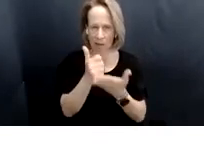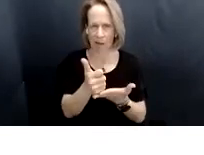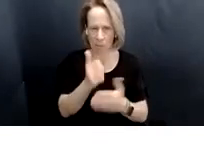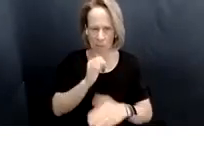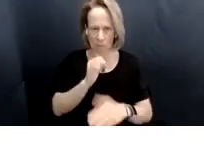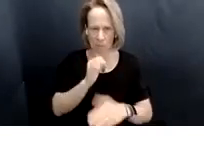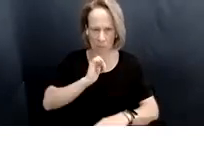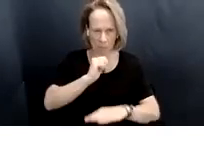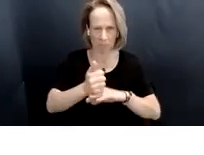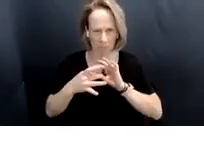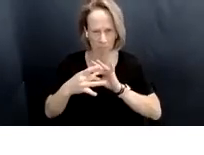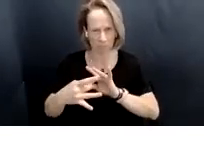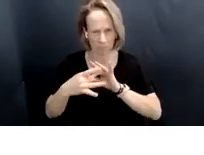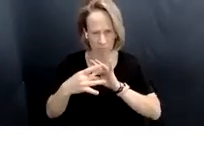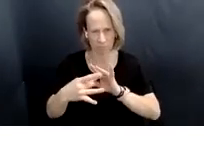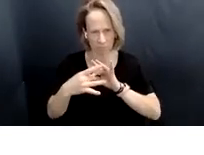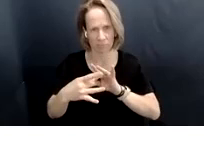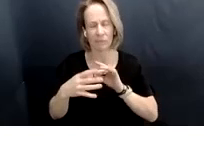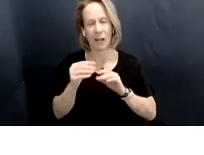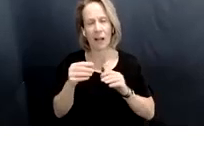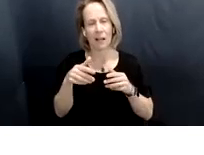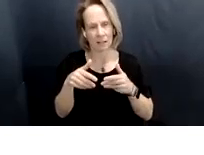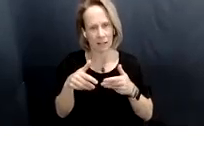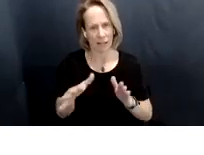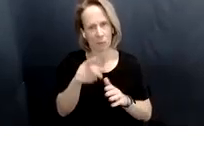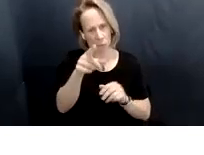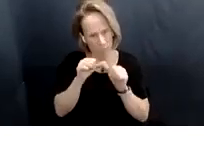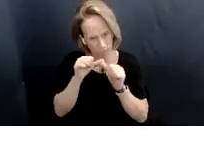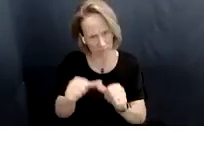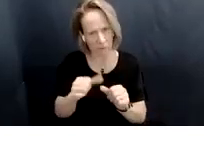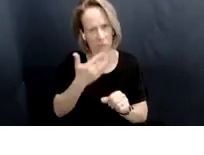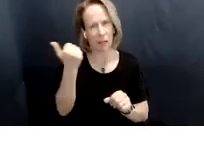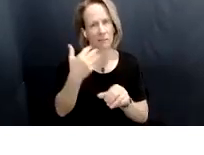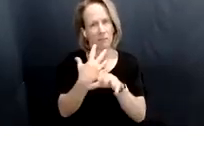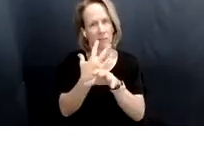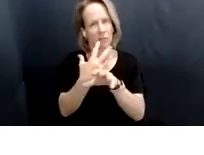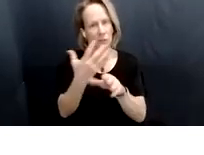allow you to continue the best virtual services that you can.